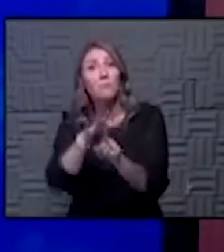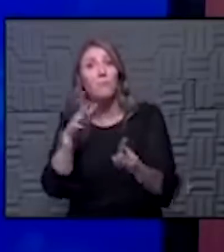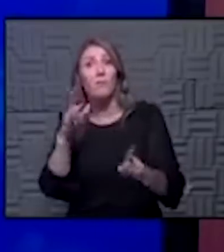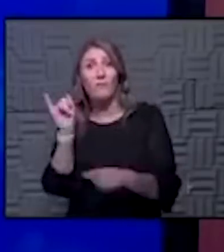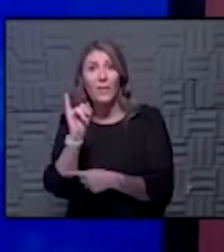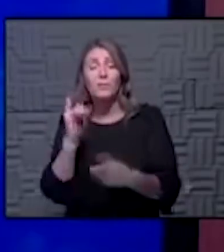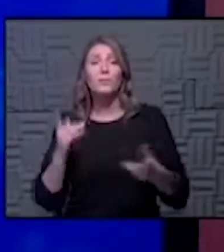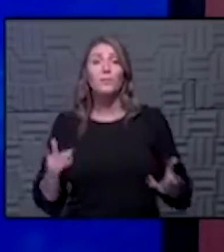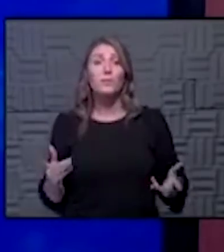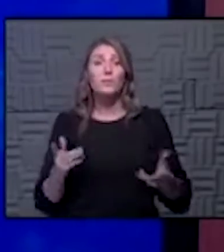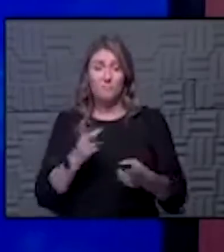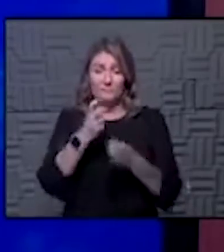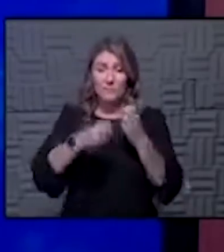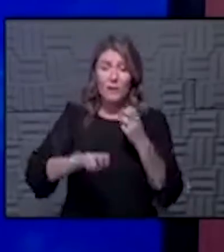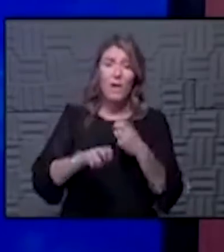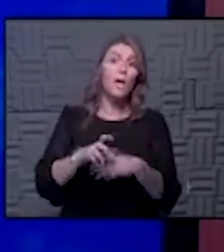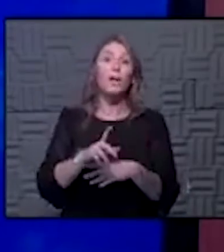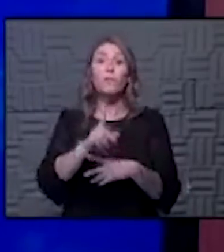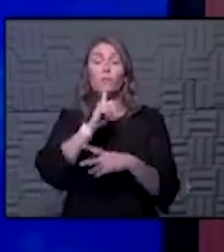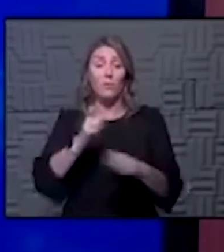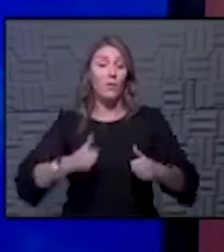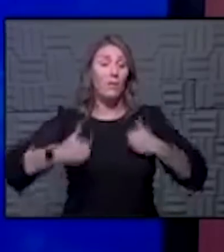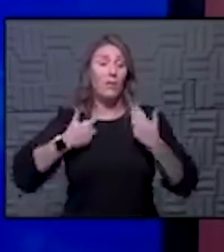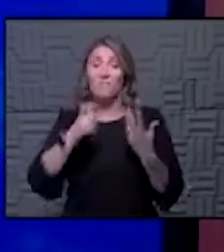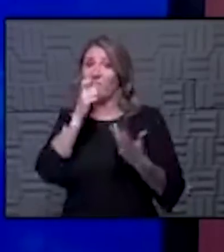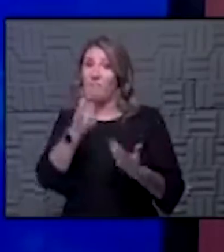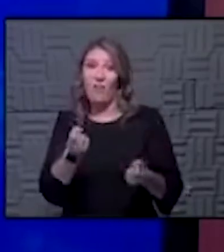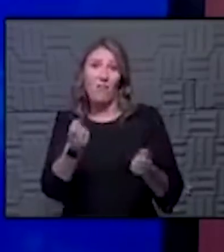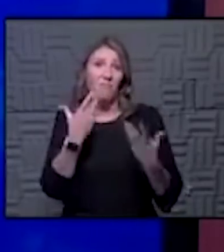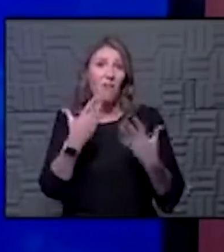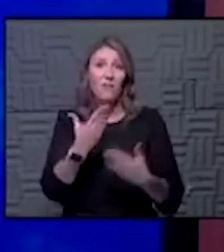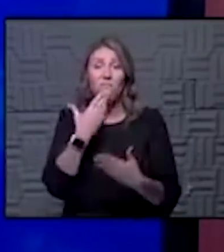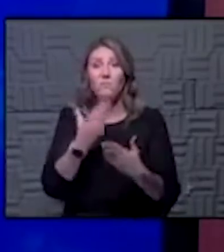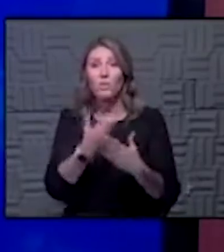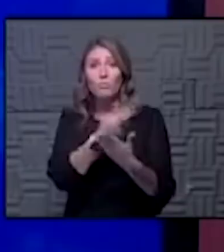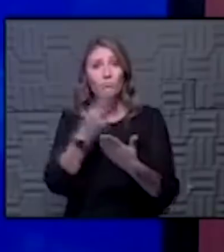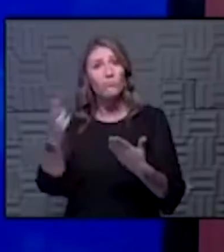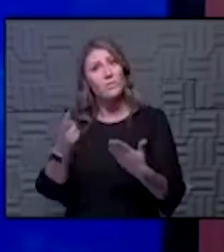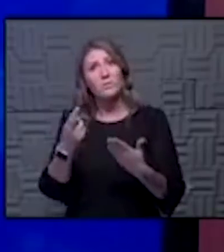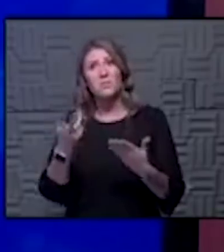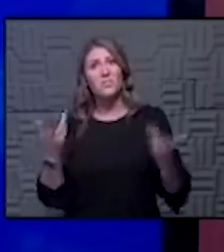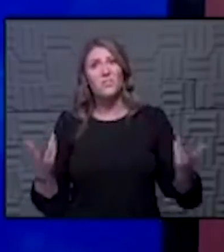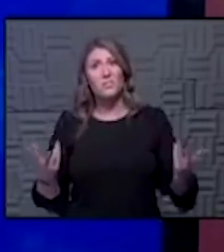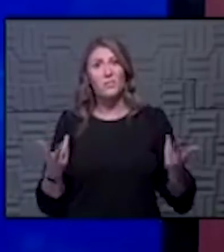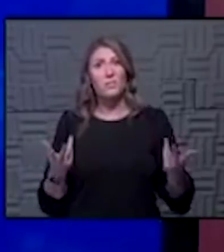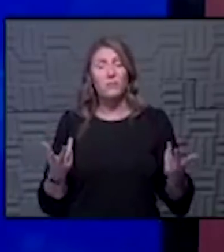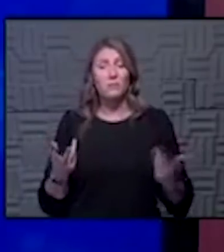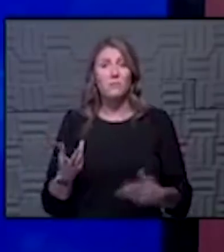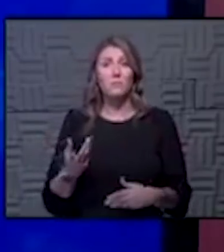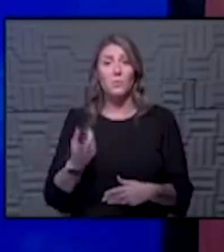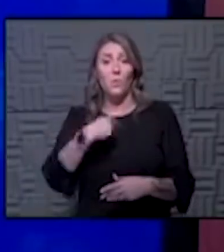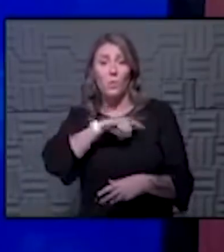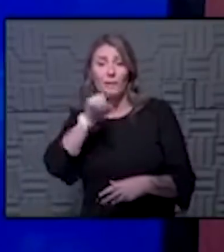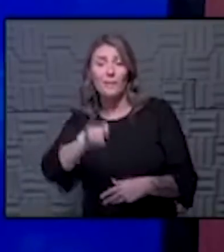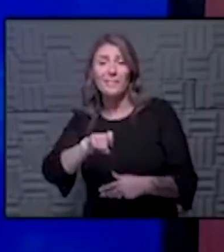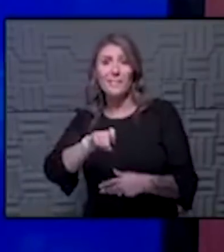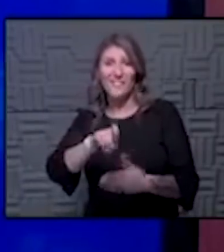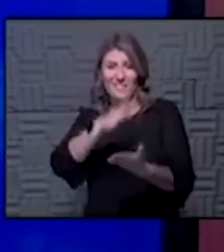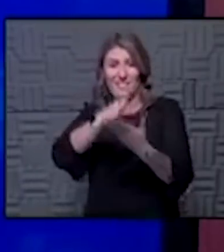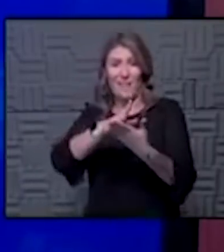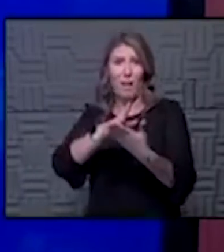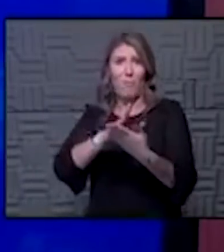hard. Realistically, there aren't great resources to call upon, and I think the point that we are going to have to tackle this on our